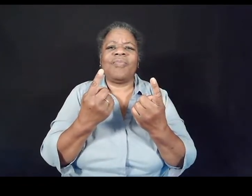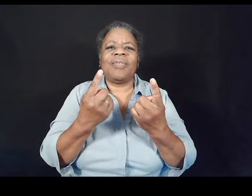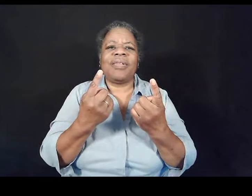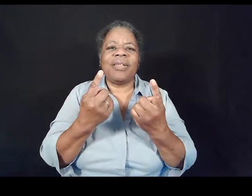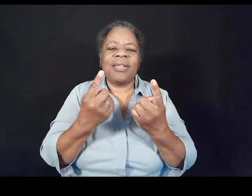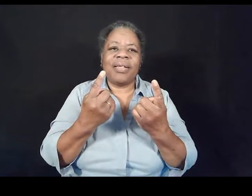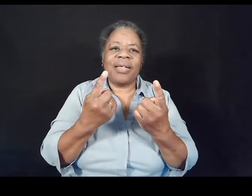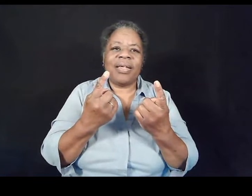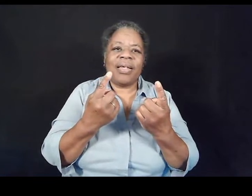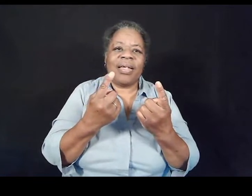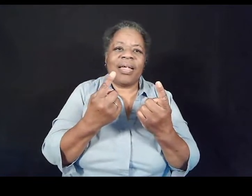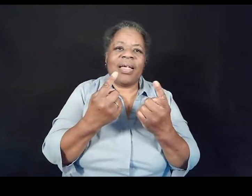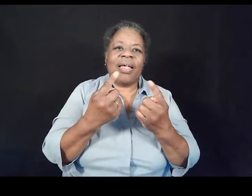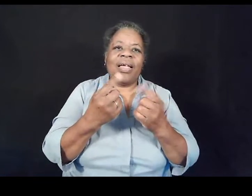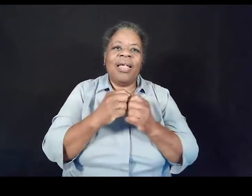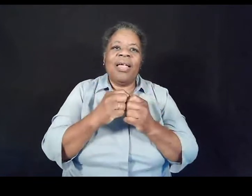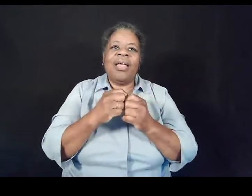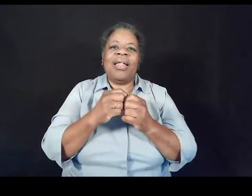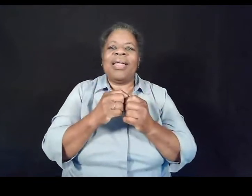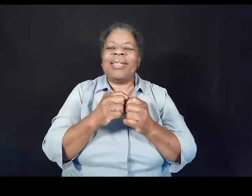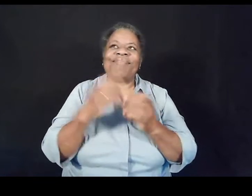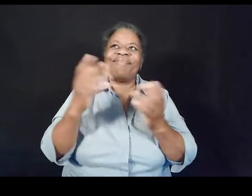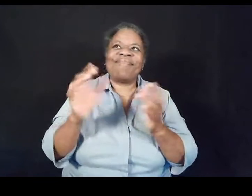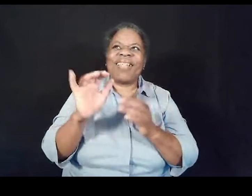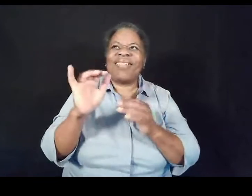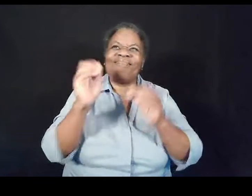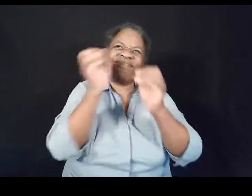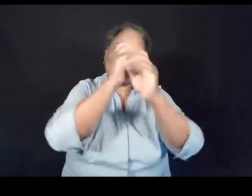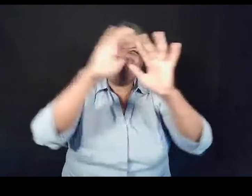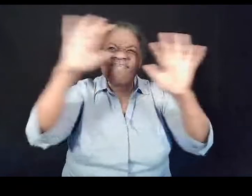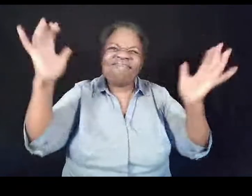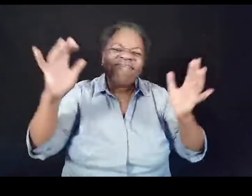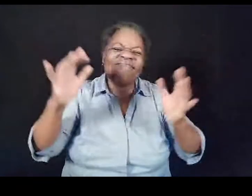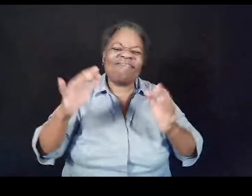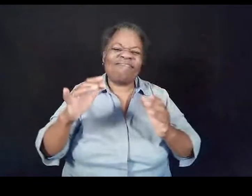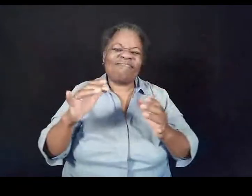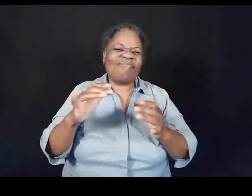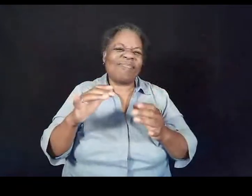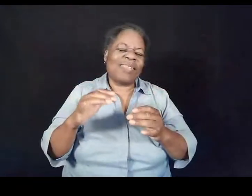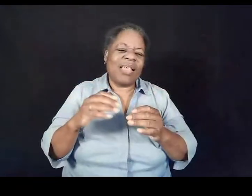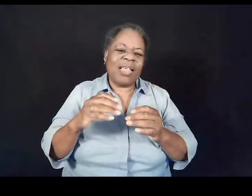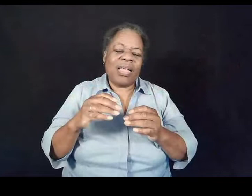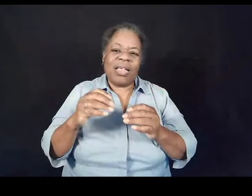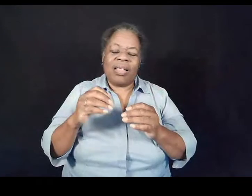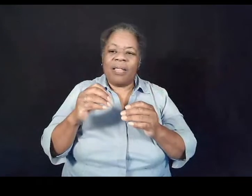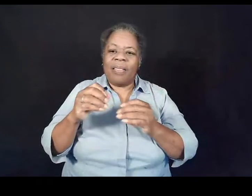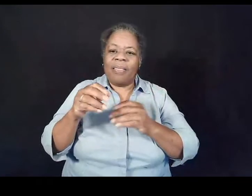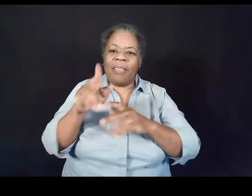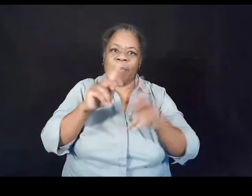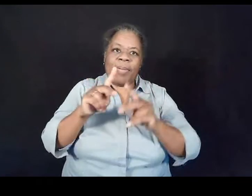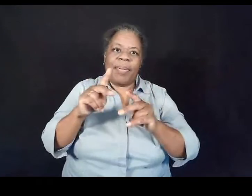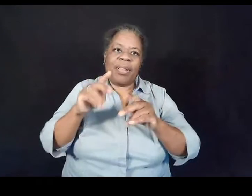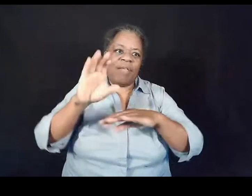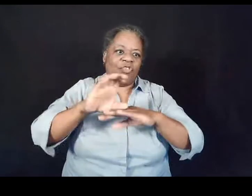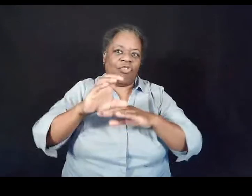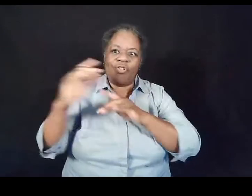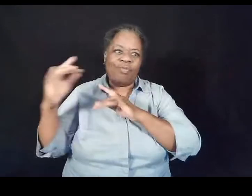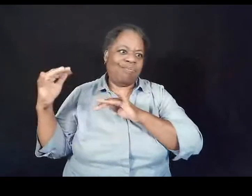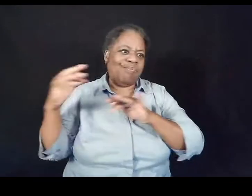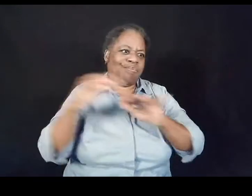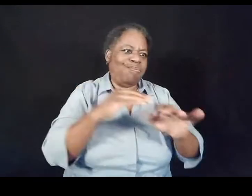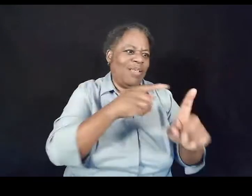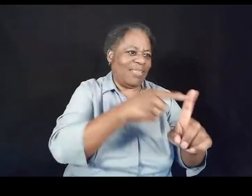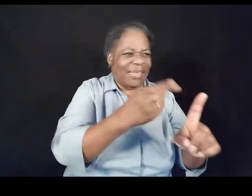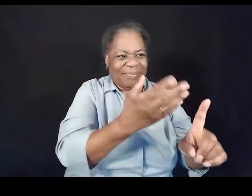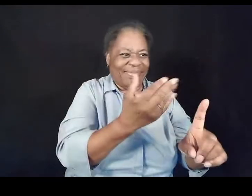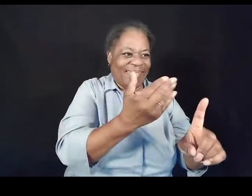the ushers rush over to the nicely dressed man, offering him a cup of coffee, escorting him to a choice seat halfway